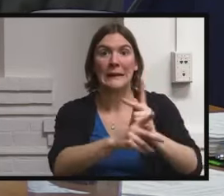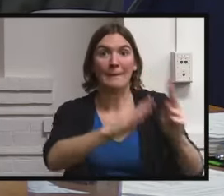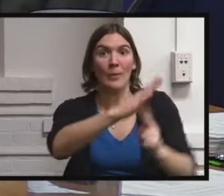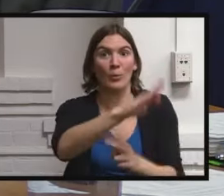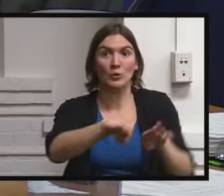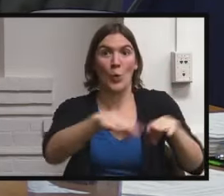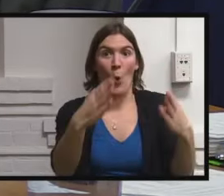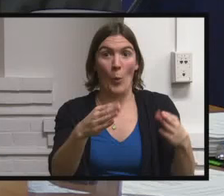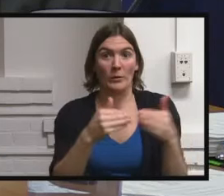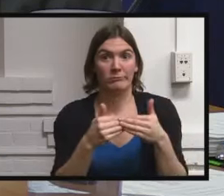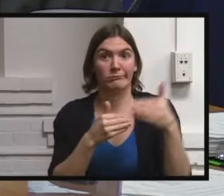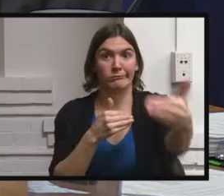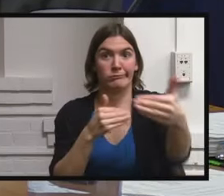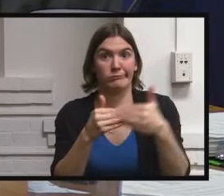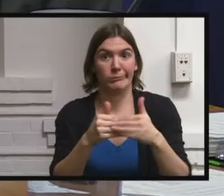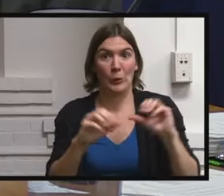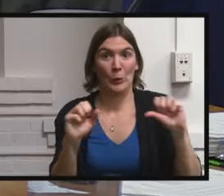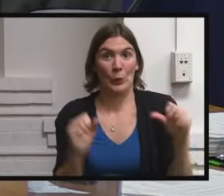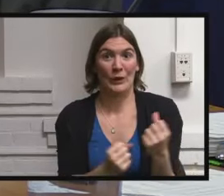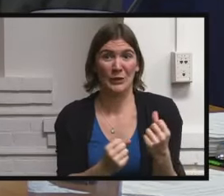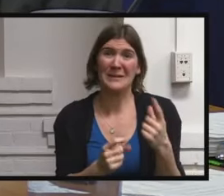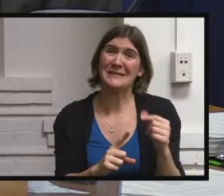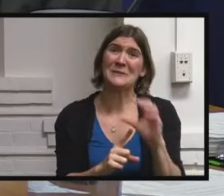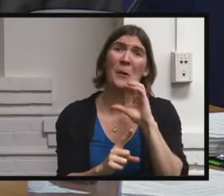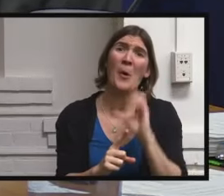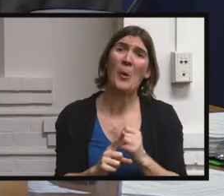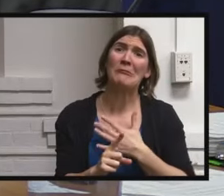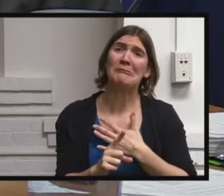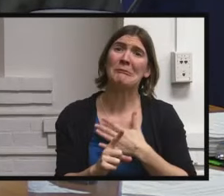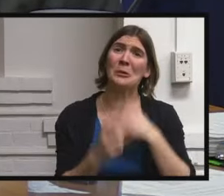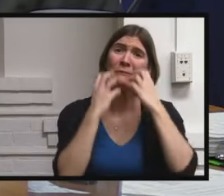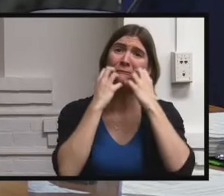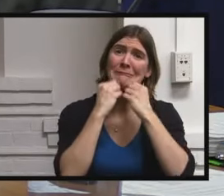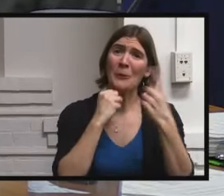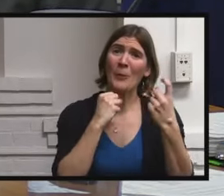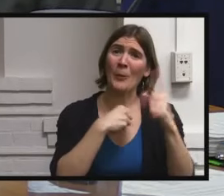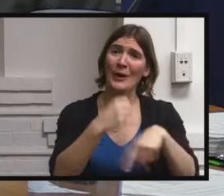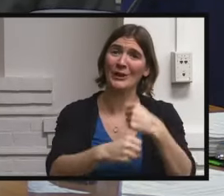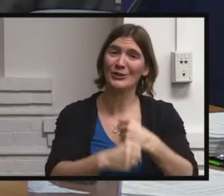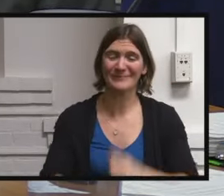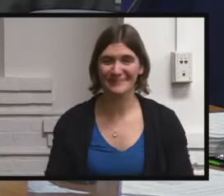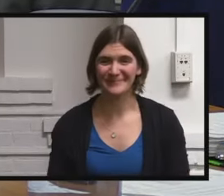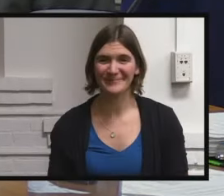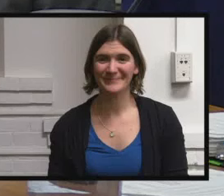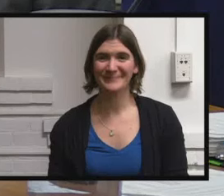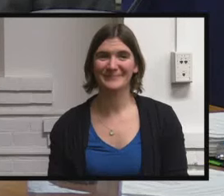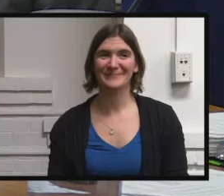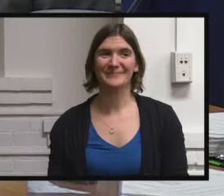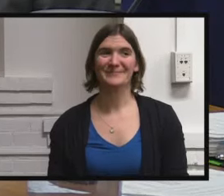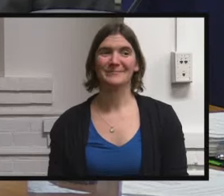the elderly bridge safe for another winter. So.